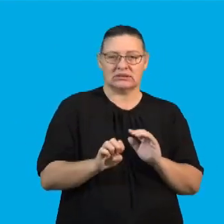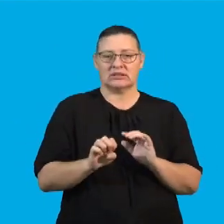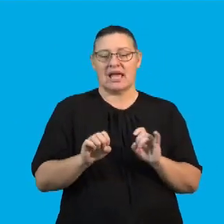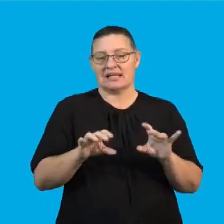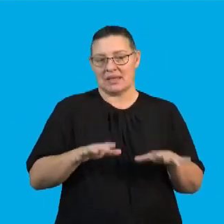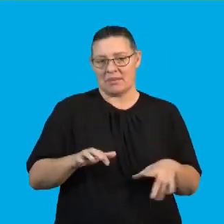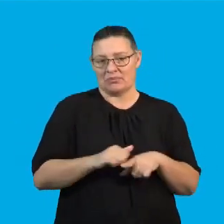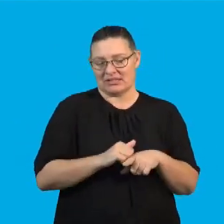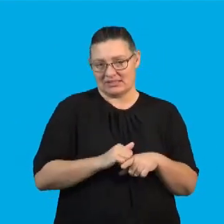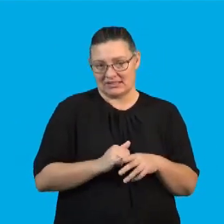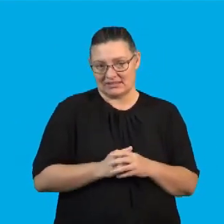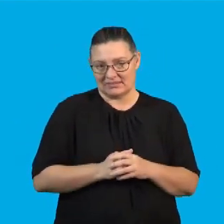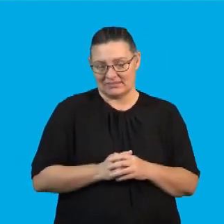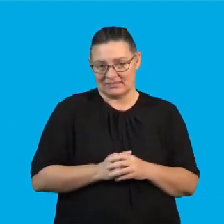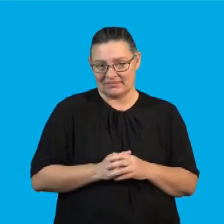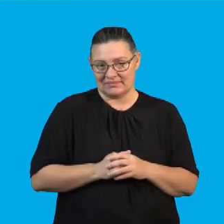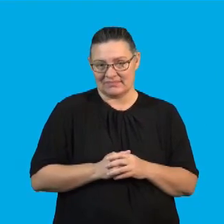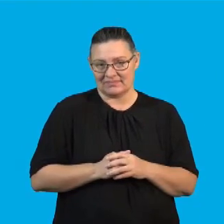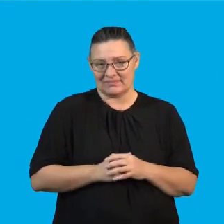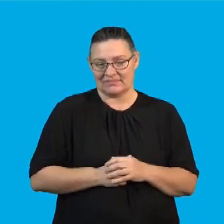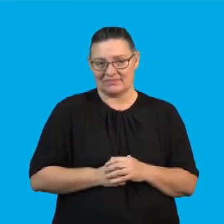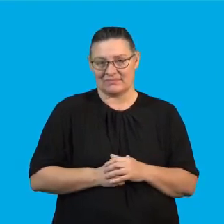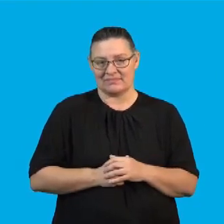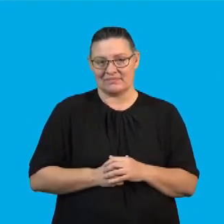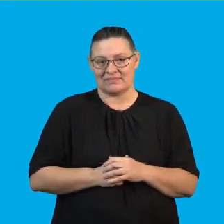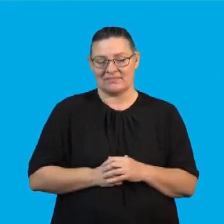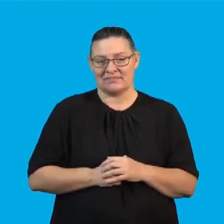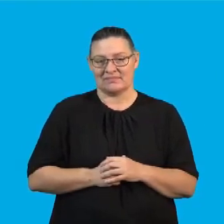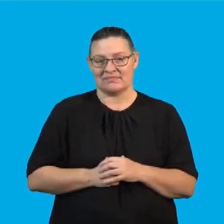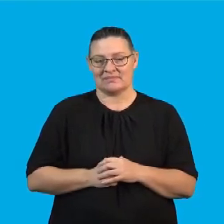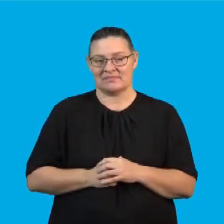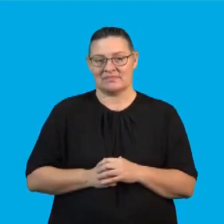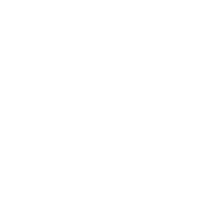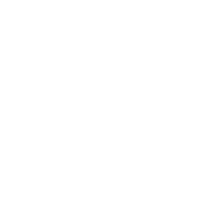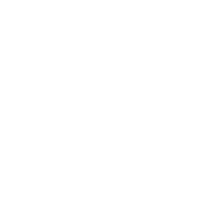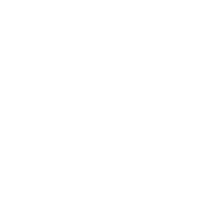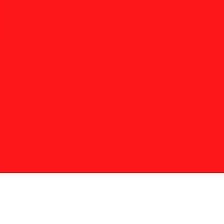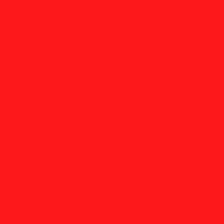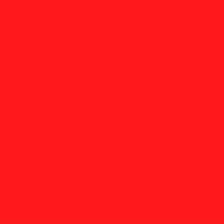on, interesting examination practice questions.